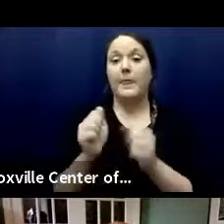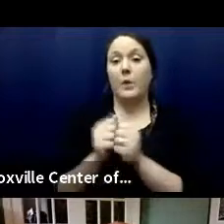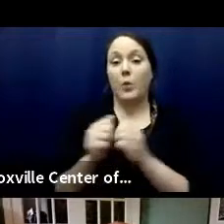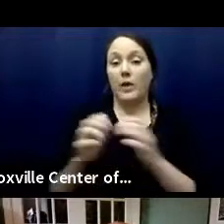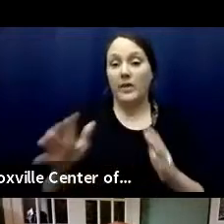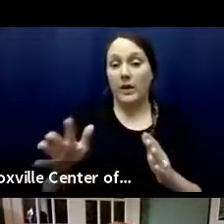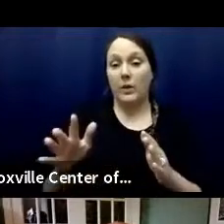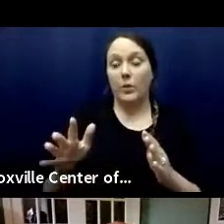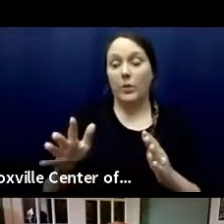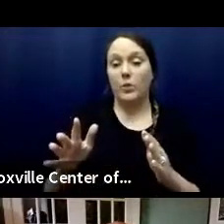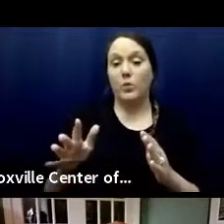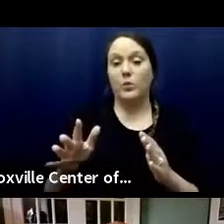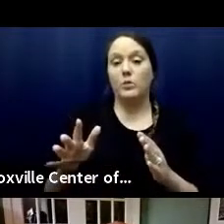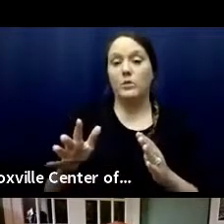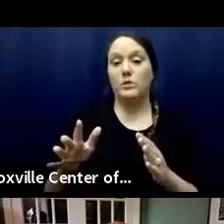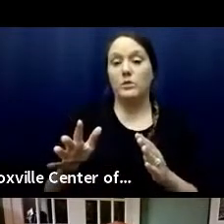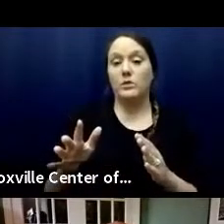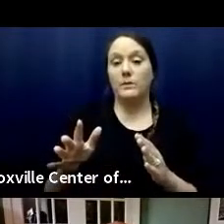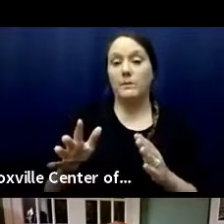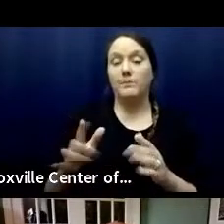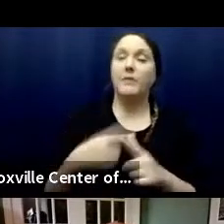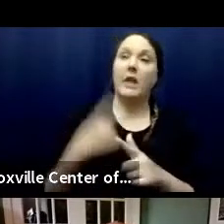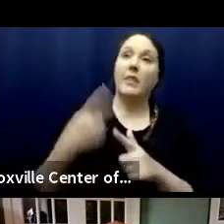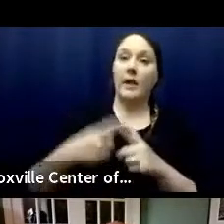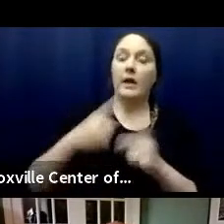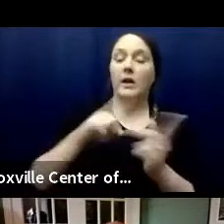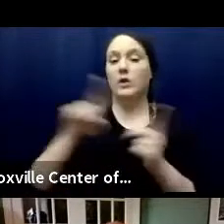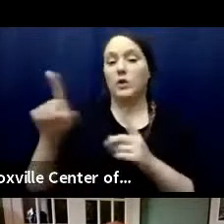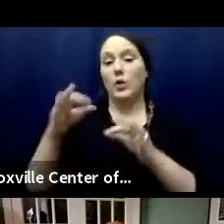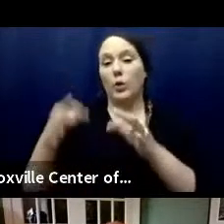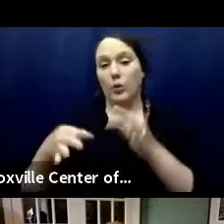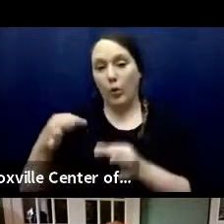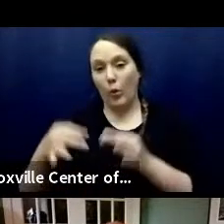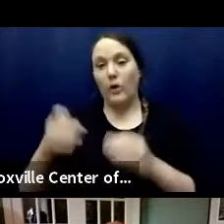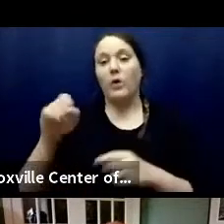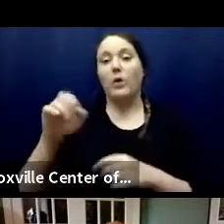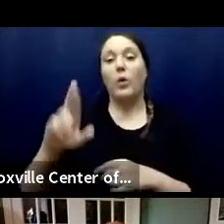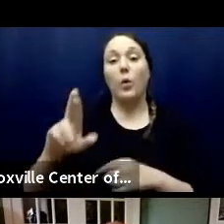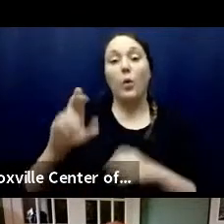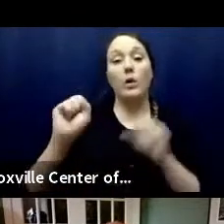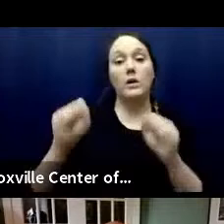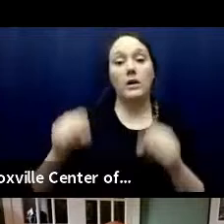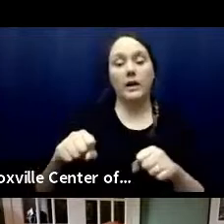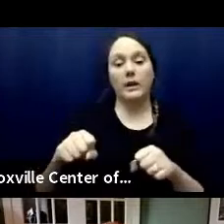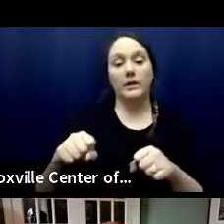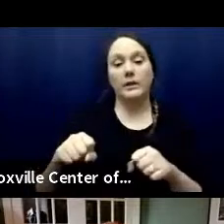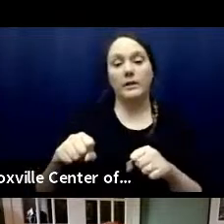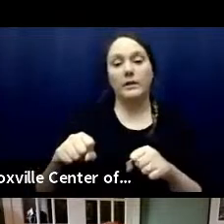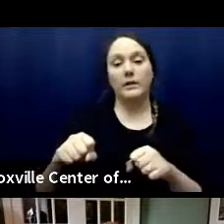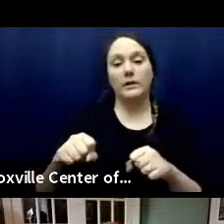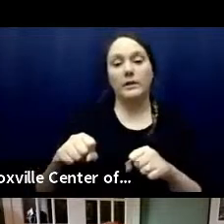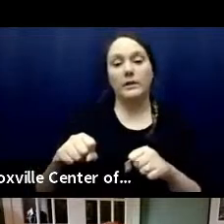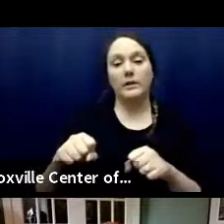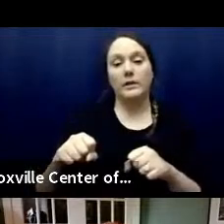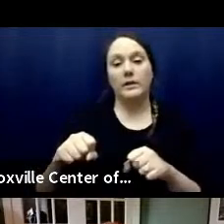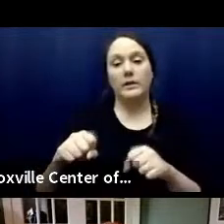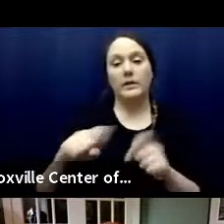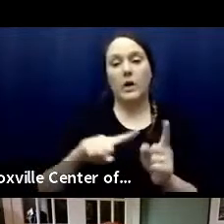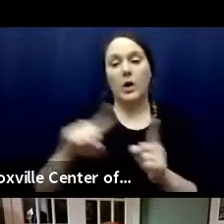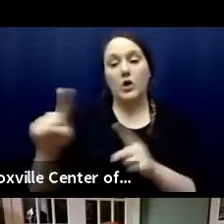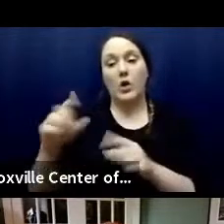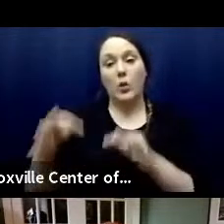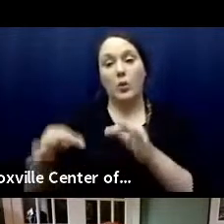without, and then go to court, or they can go to